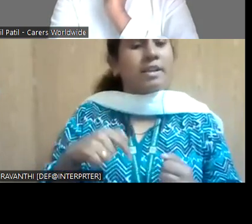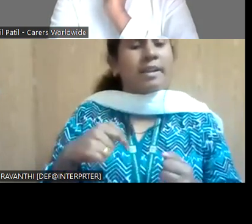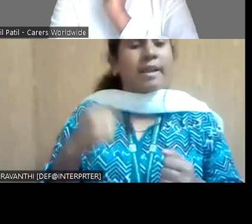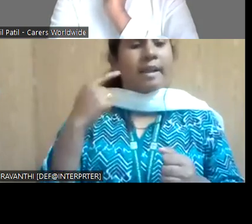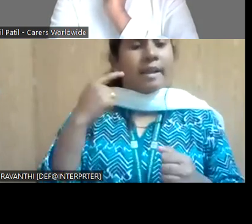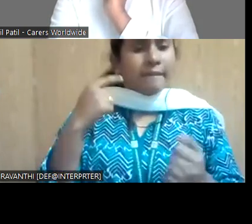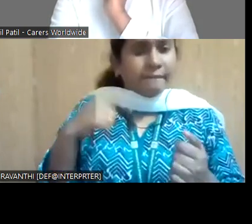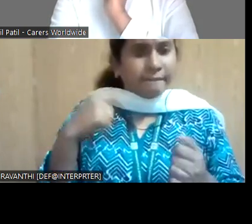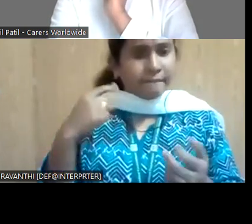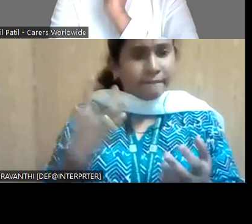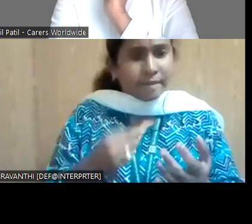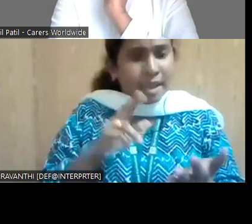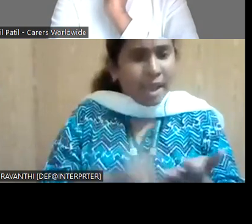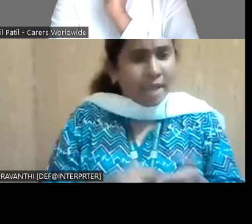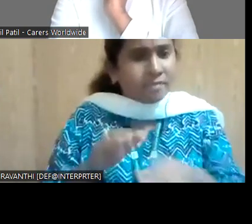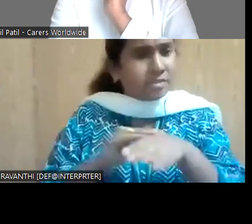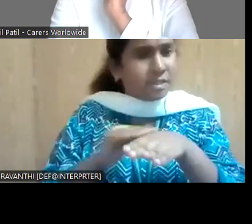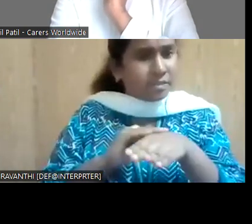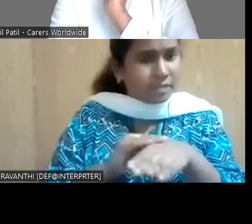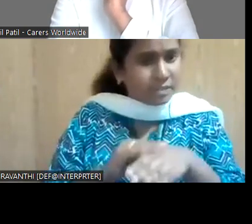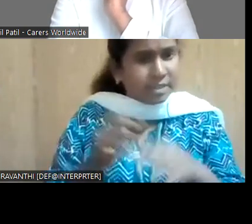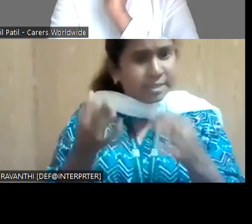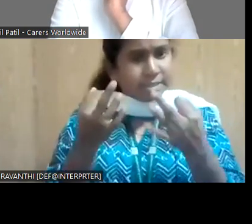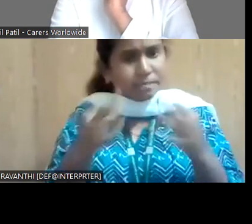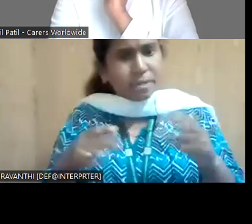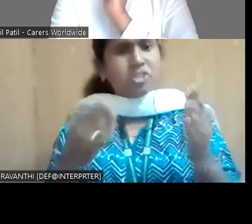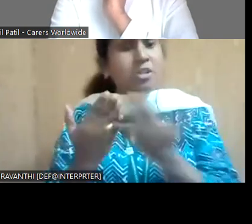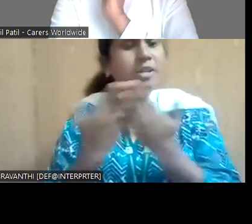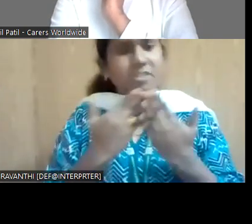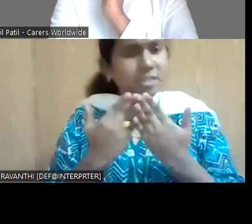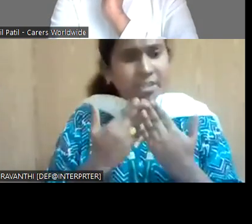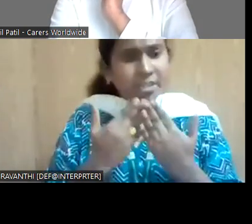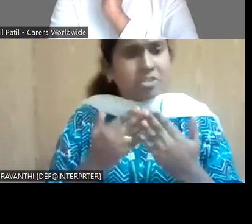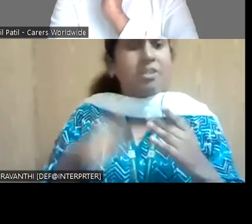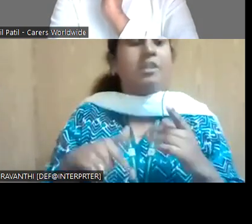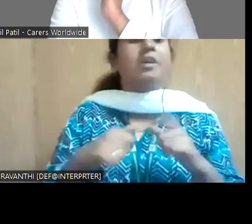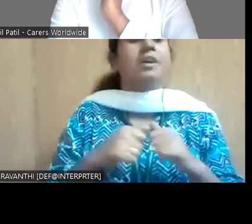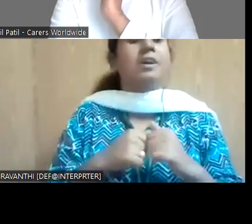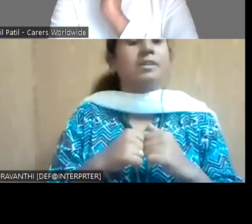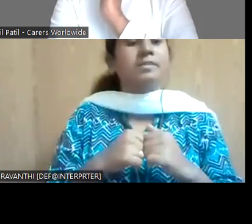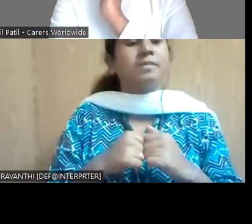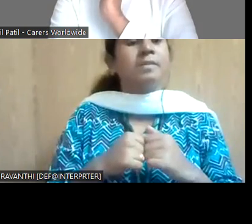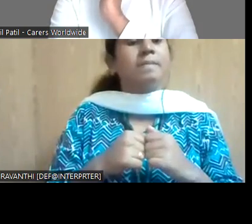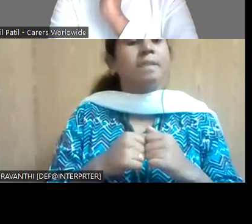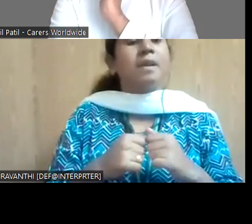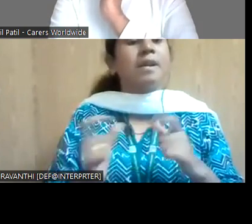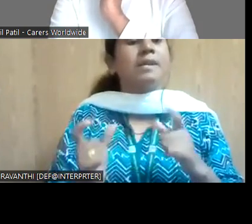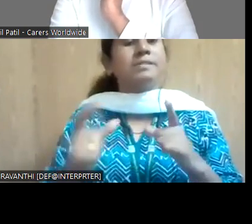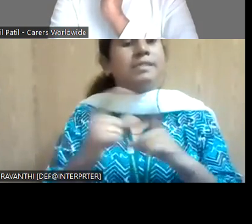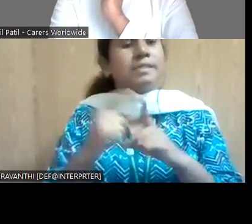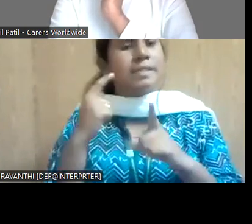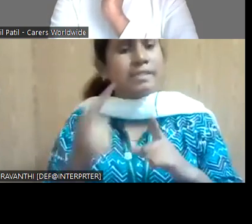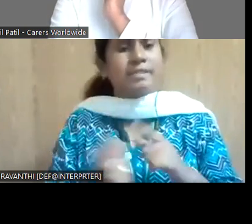NIEPID, General Service, Special Education Center, ACC, DIAL, Department of Adult Independent Living, and CDIC, Cross Disability